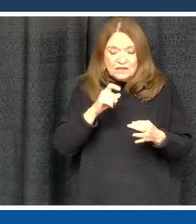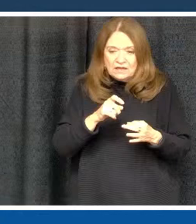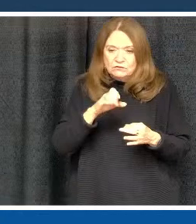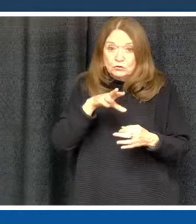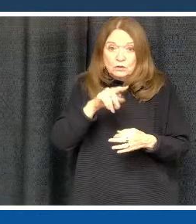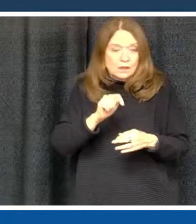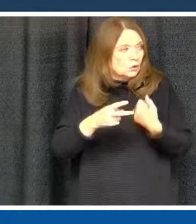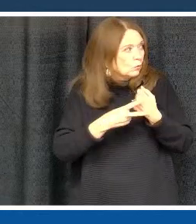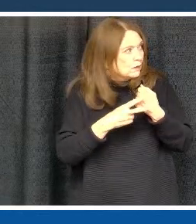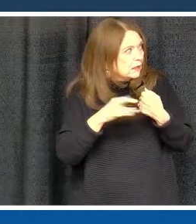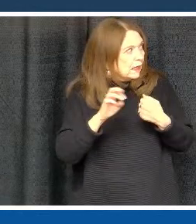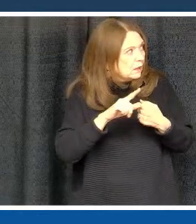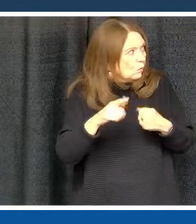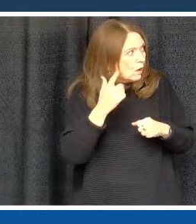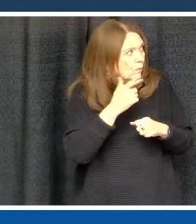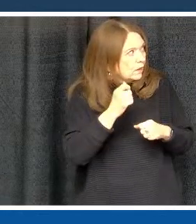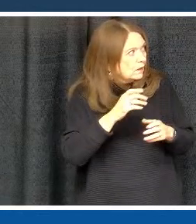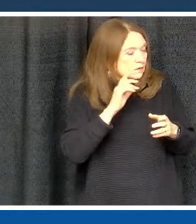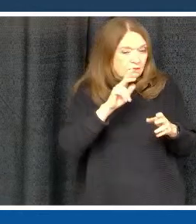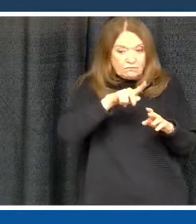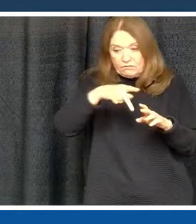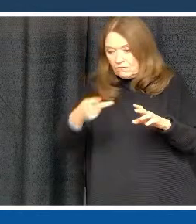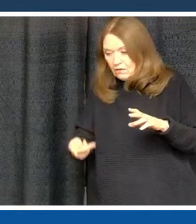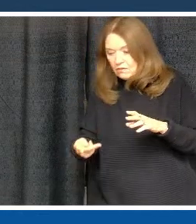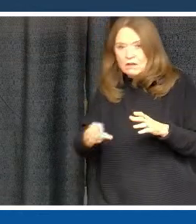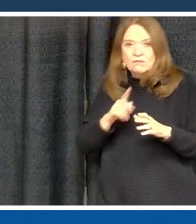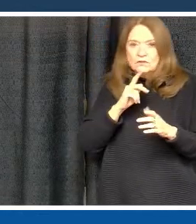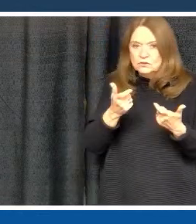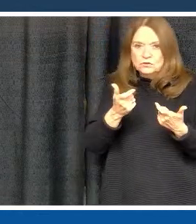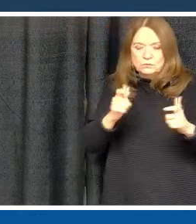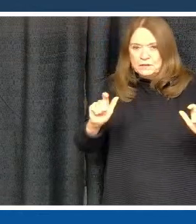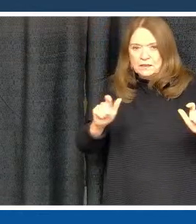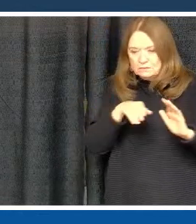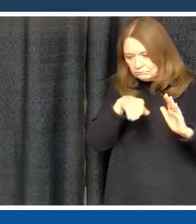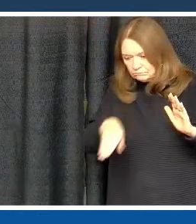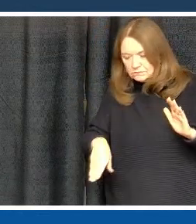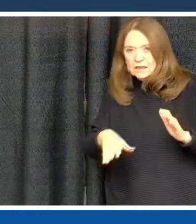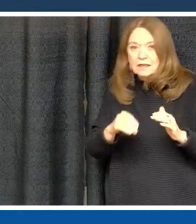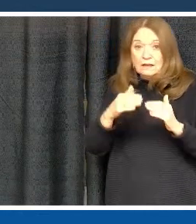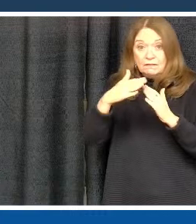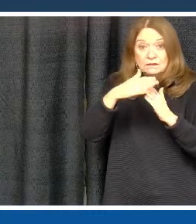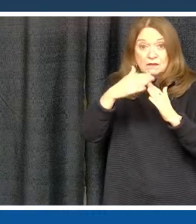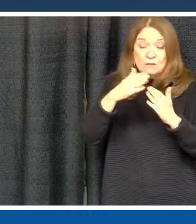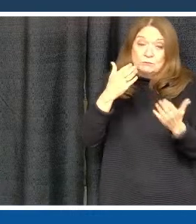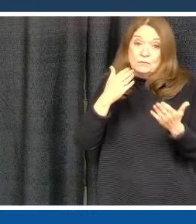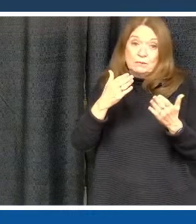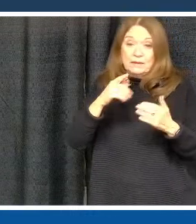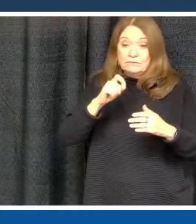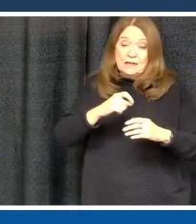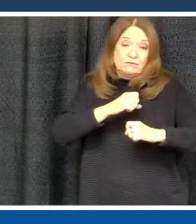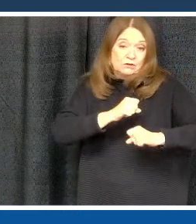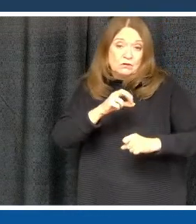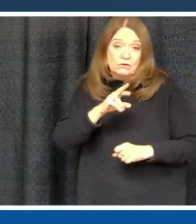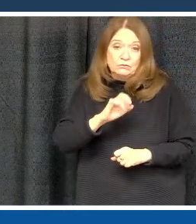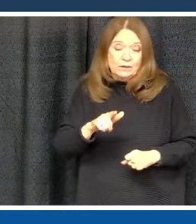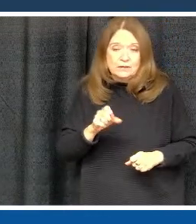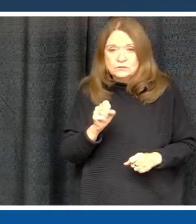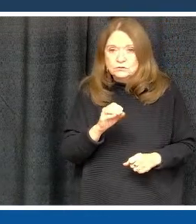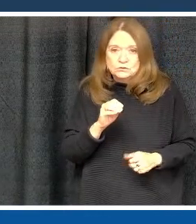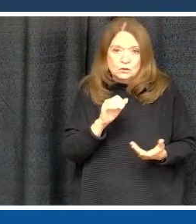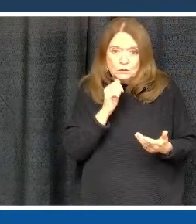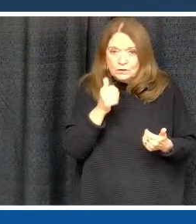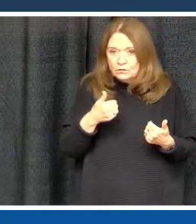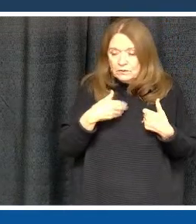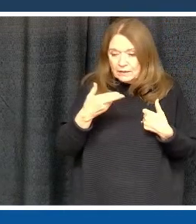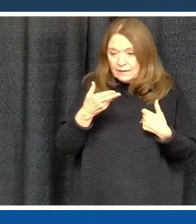on that top side because the fall off of that hillside is too great. At the top of that retaining wall, probably a guardrail. So we don't have a handrail,